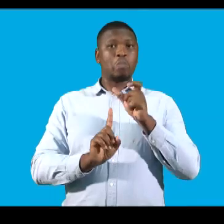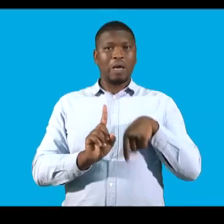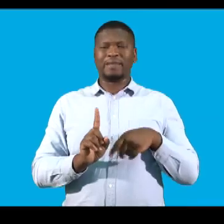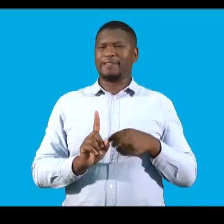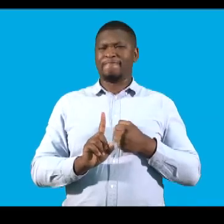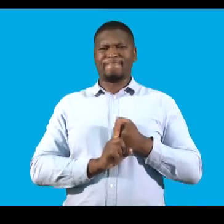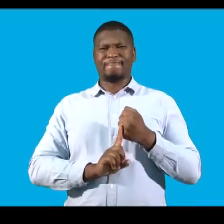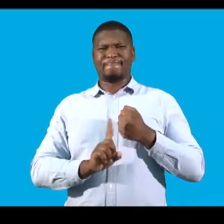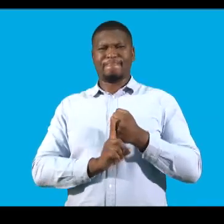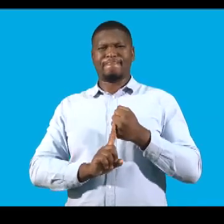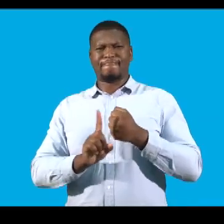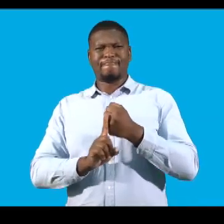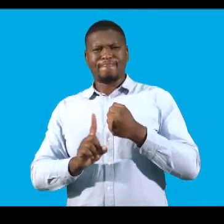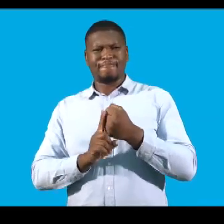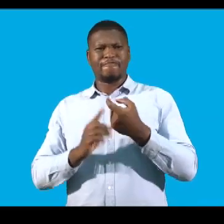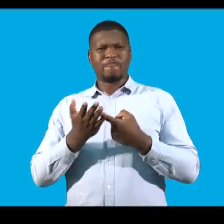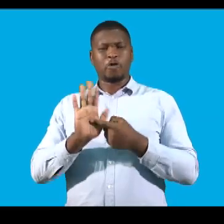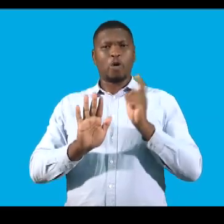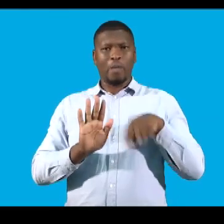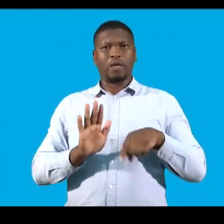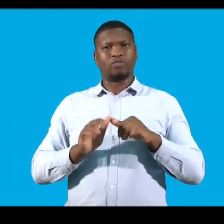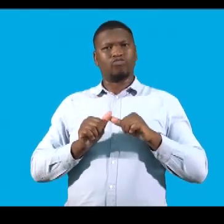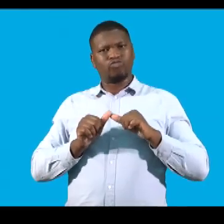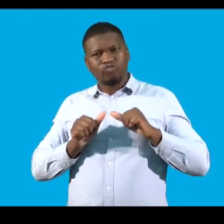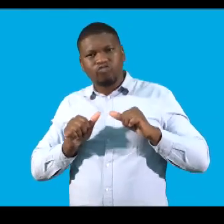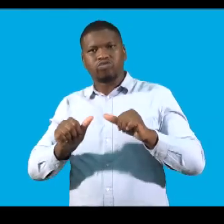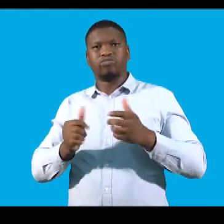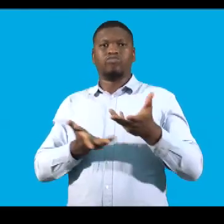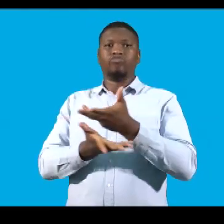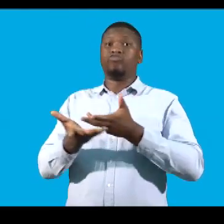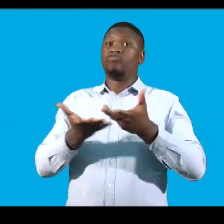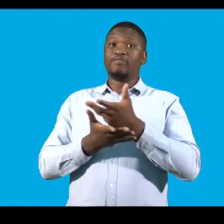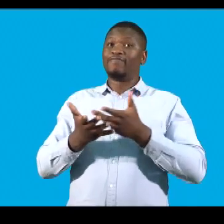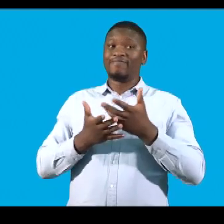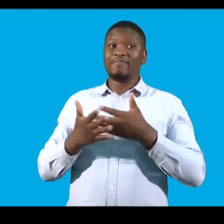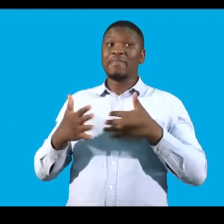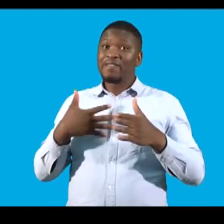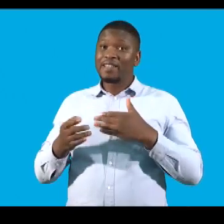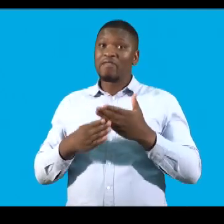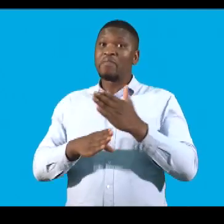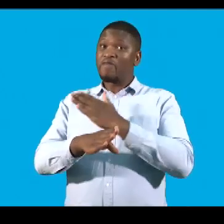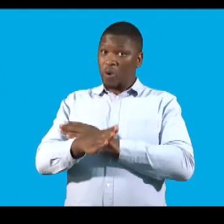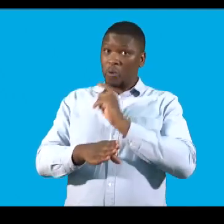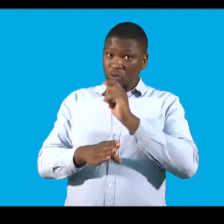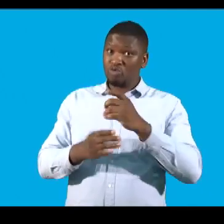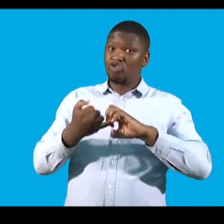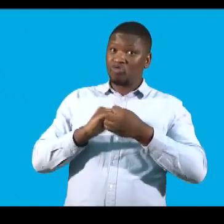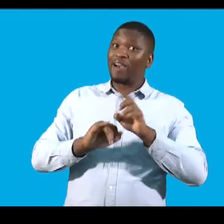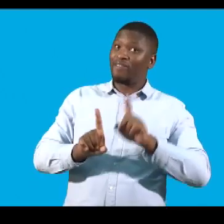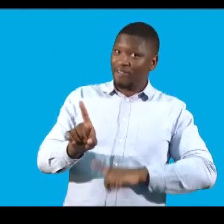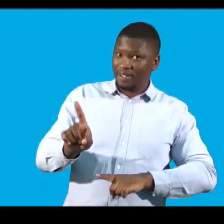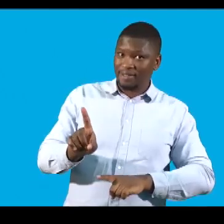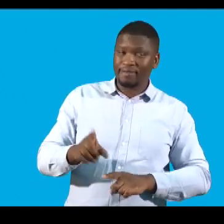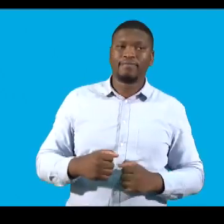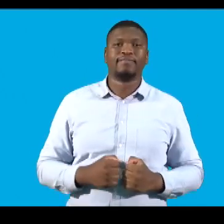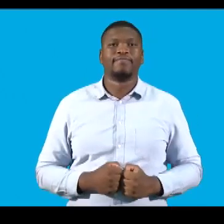indicates the speaker's insistence on continuing the dialogue, even though previous attempts